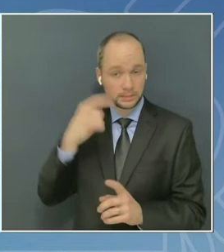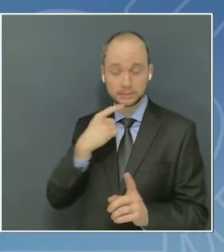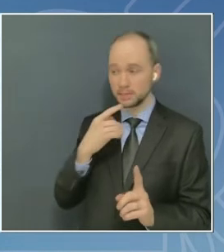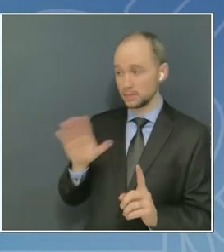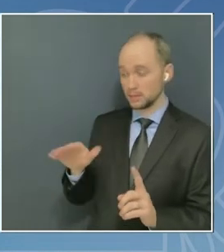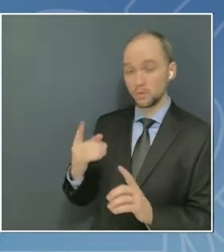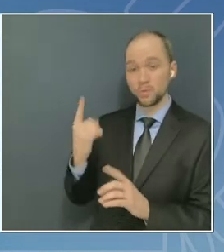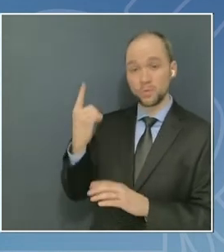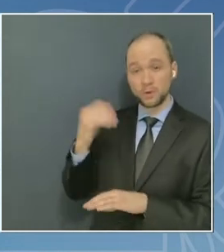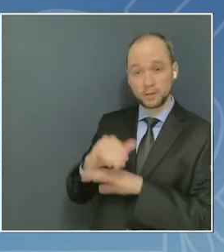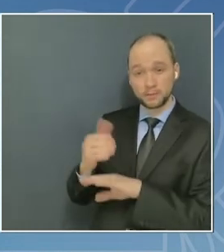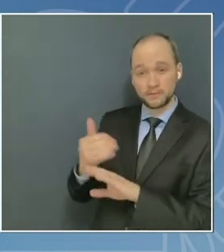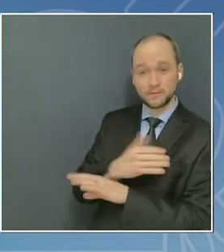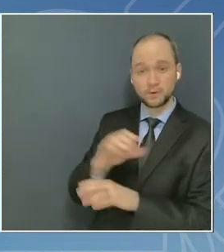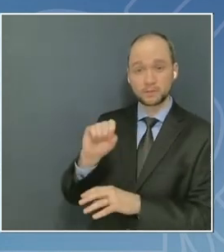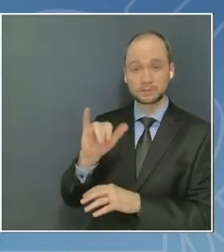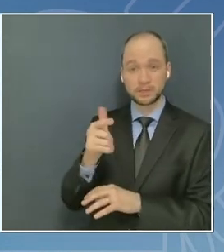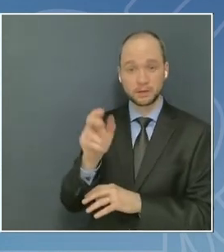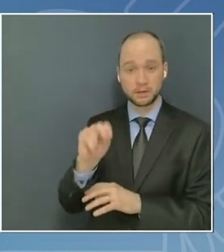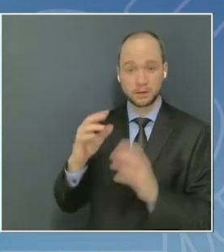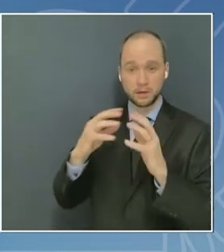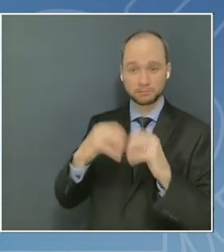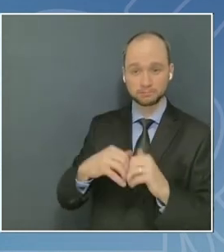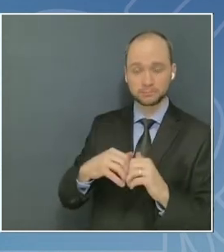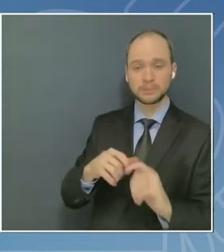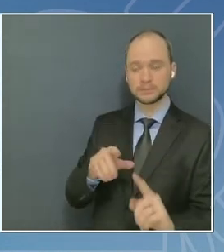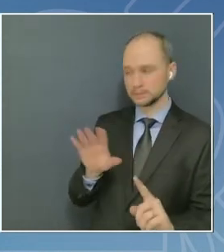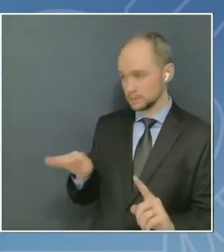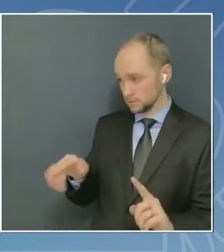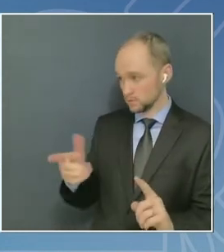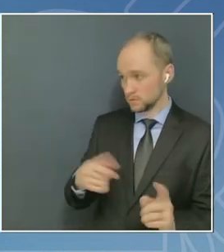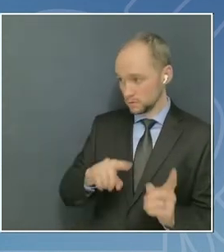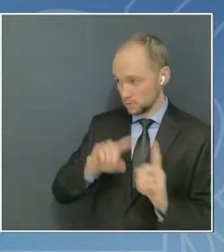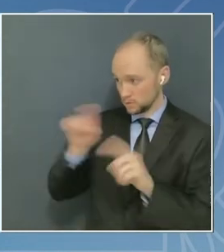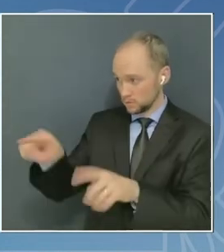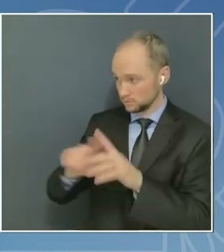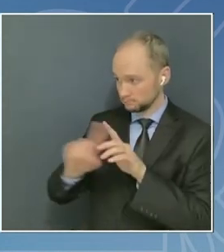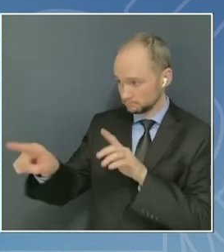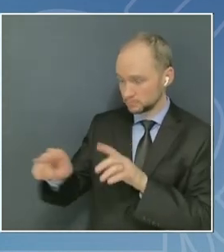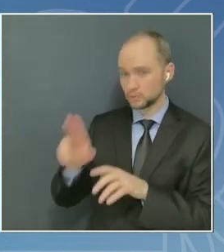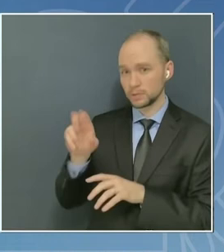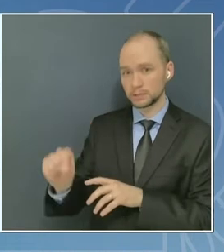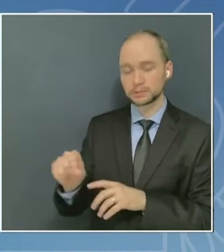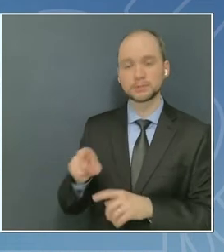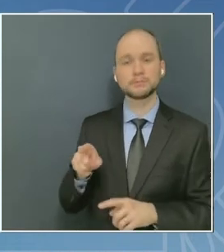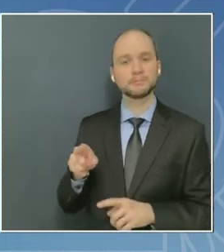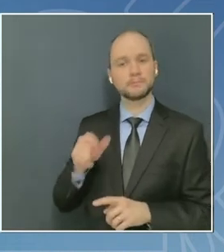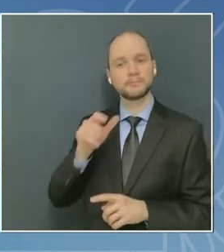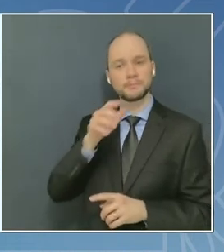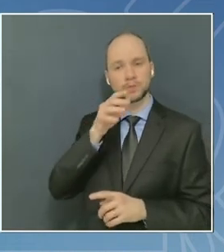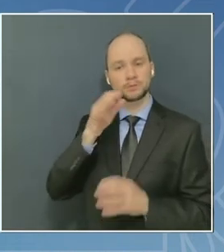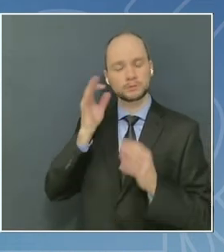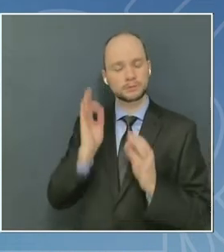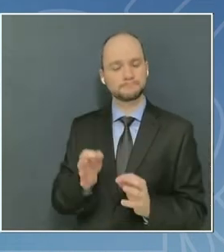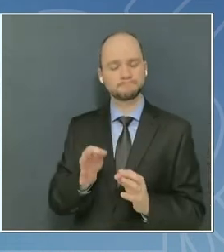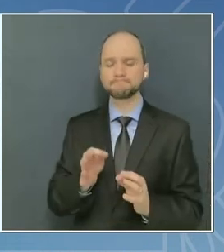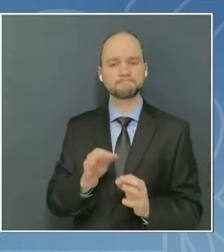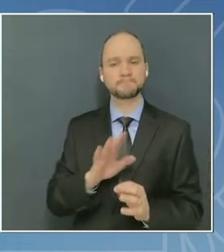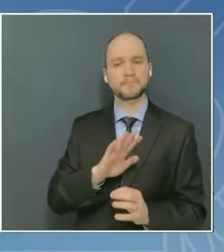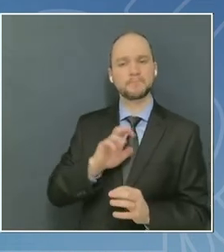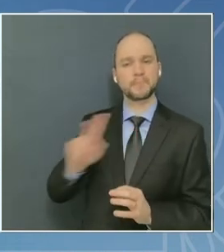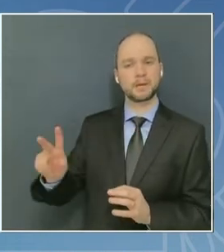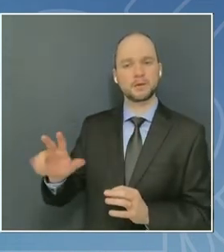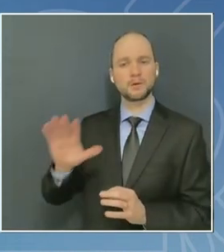before Saigon fell. And she decided that she would make the choice to return to her rural village in